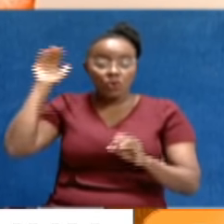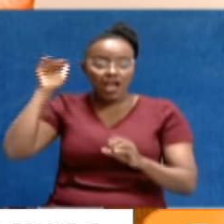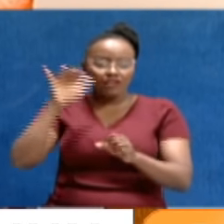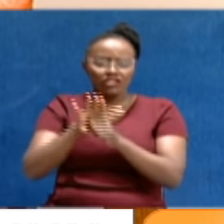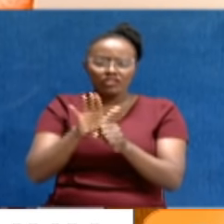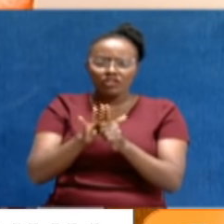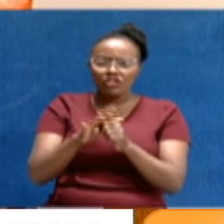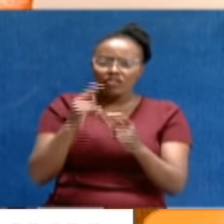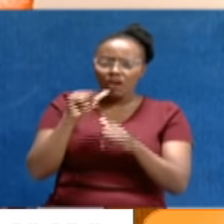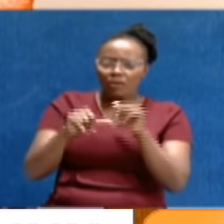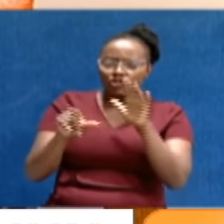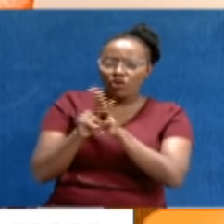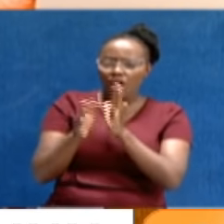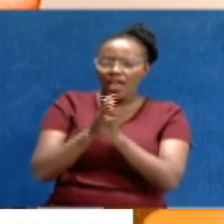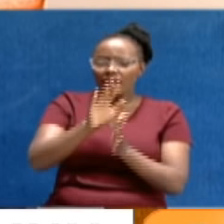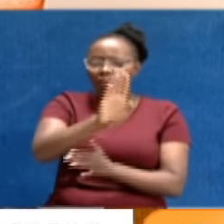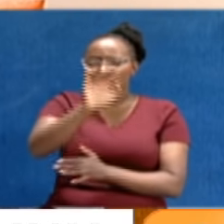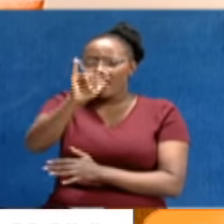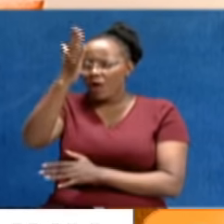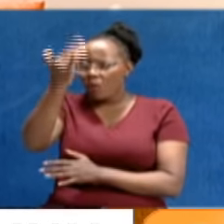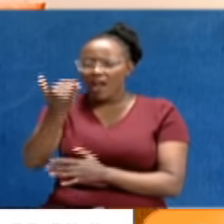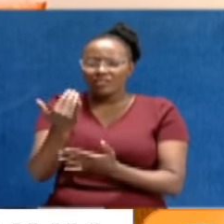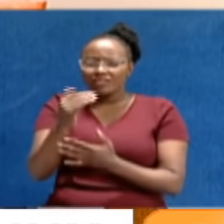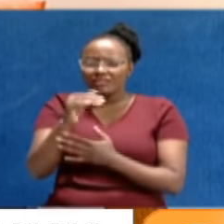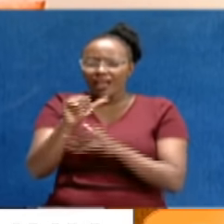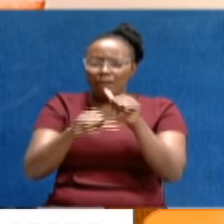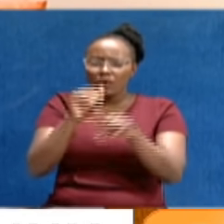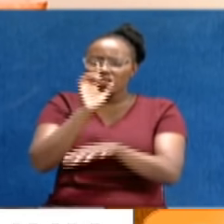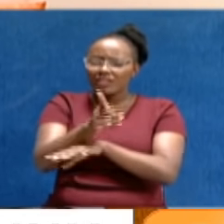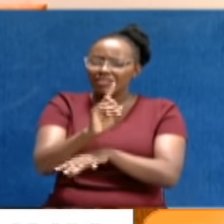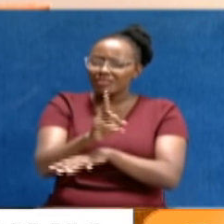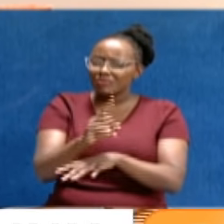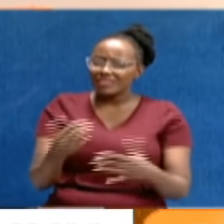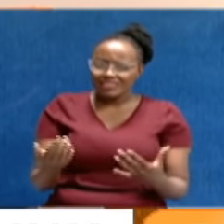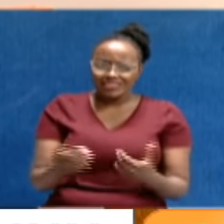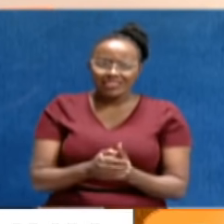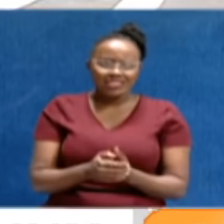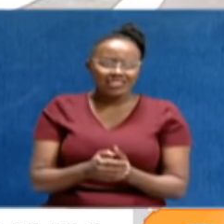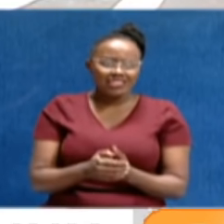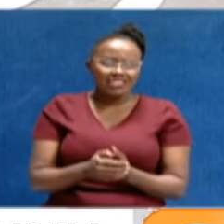cite so much about law and BBI. What about discipline